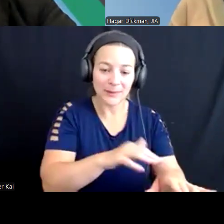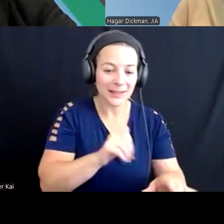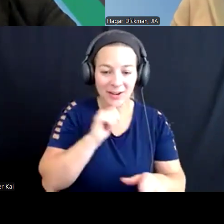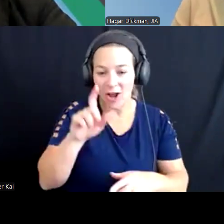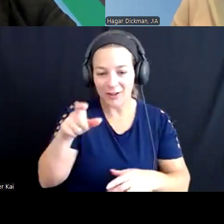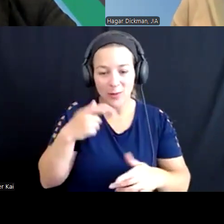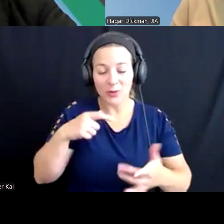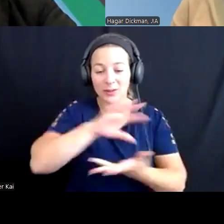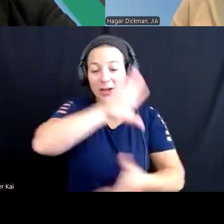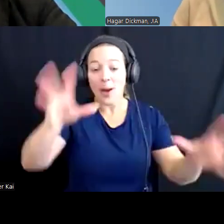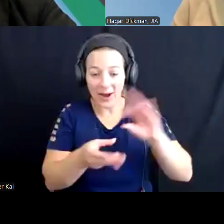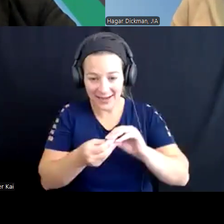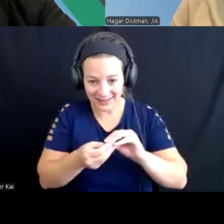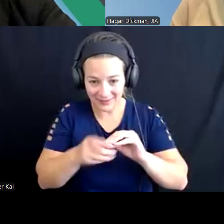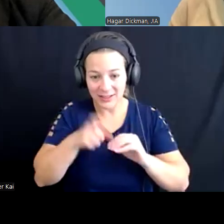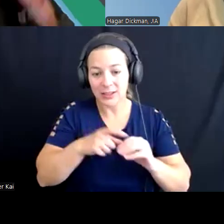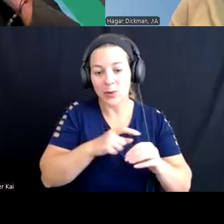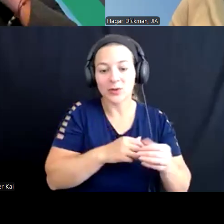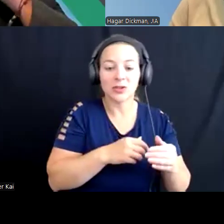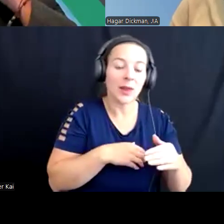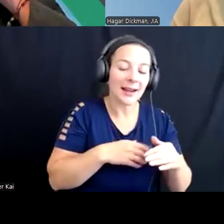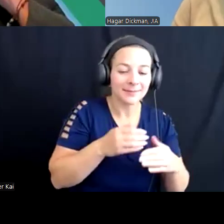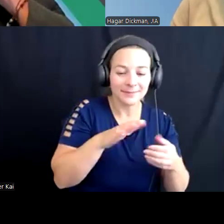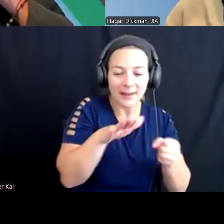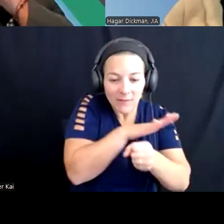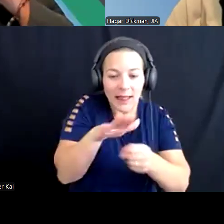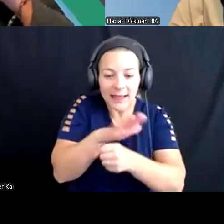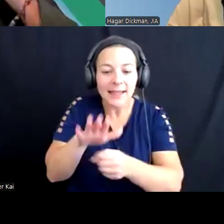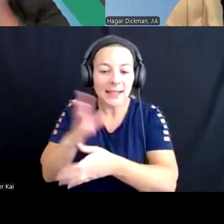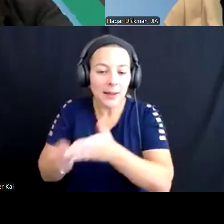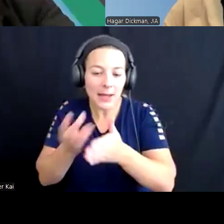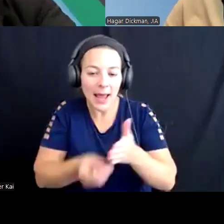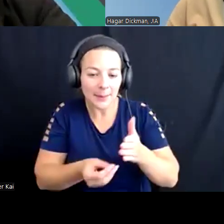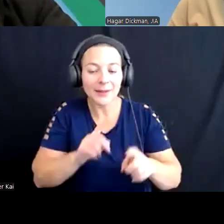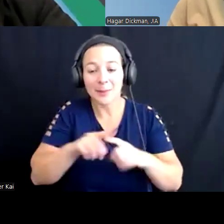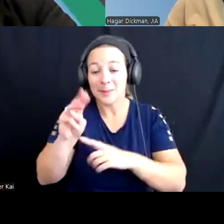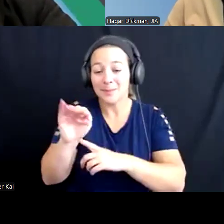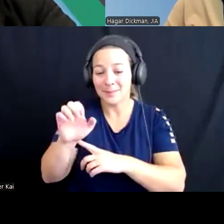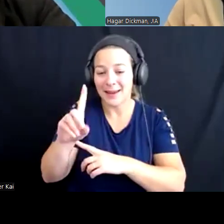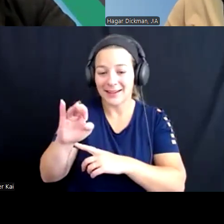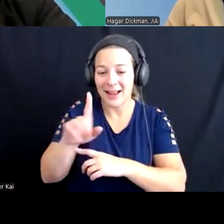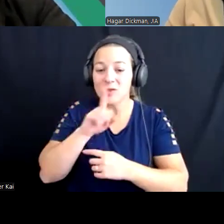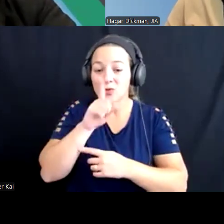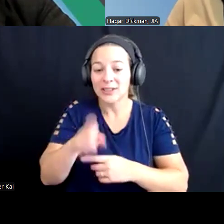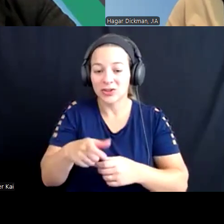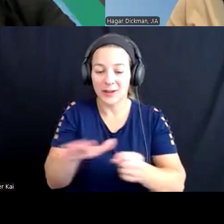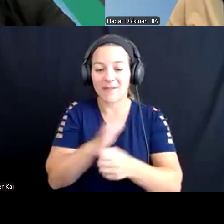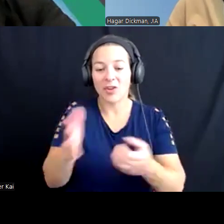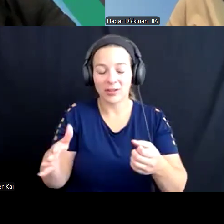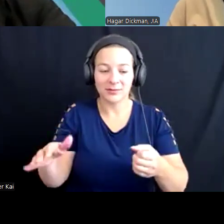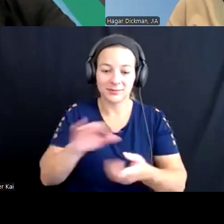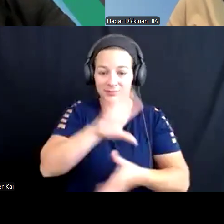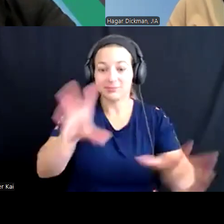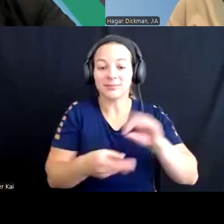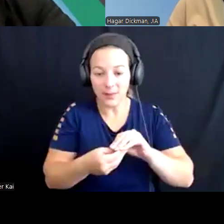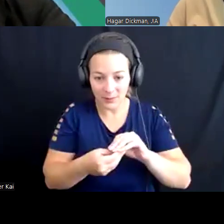plugging holes, and they're not as comprehensive as Medi-Cal funds. I really think that calls attention to a need for more accessible and expansive